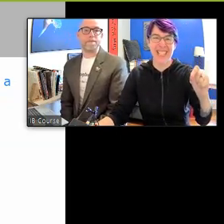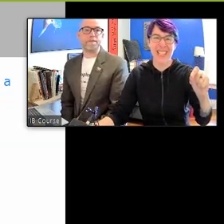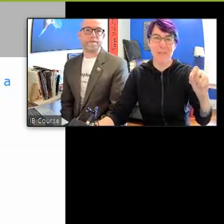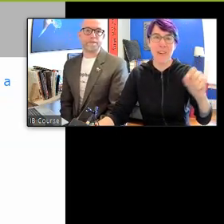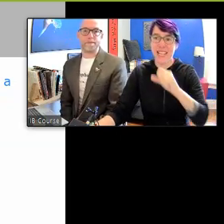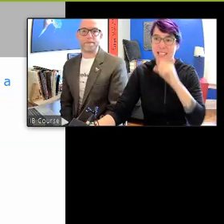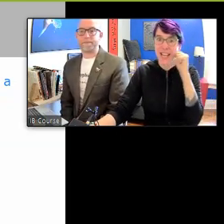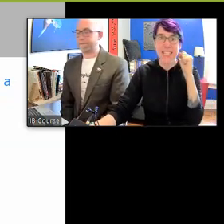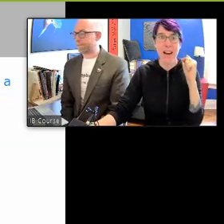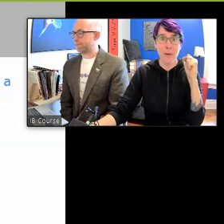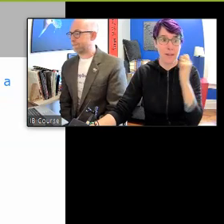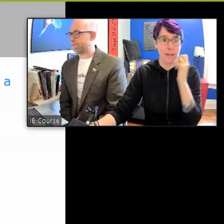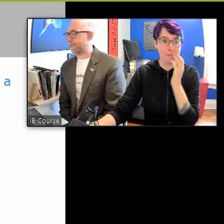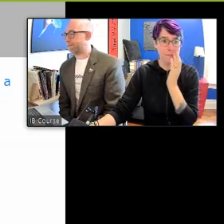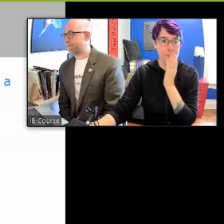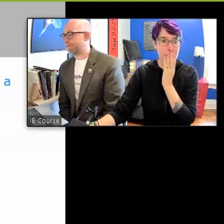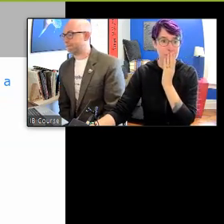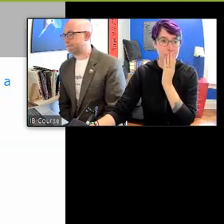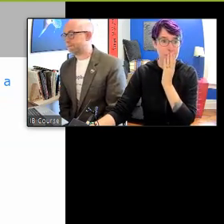in indigenous communities. Terrible!